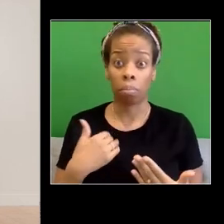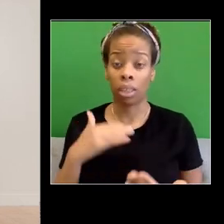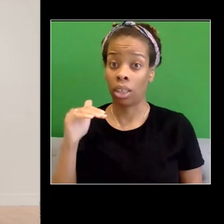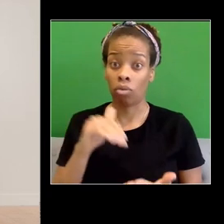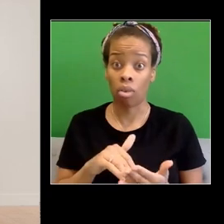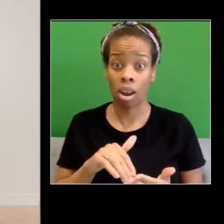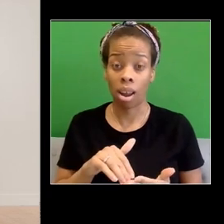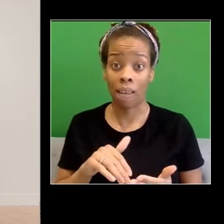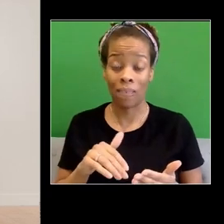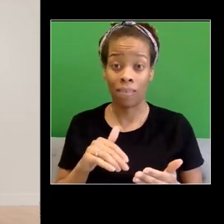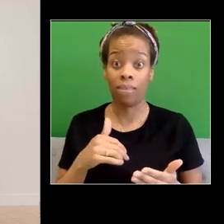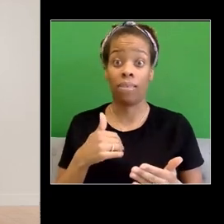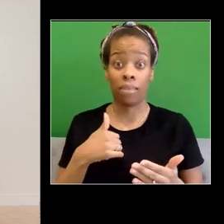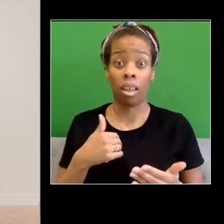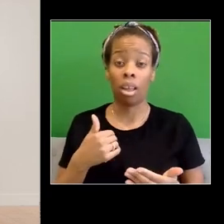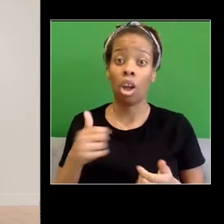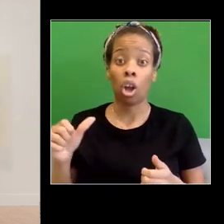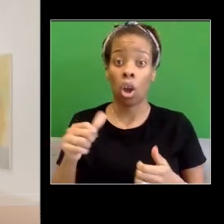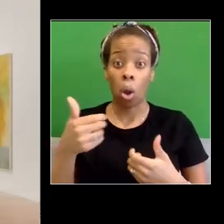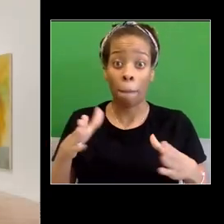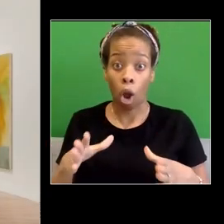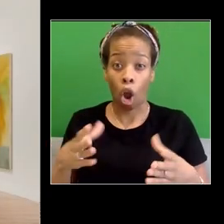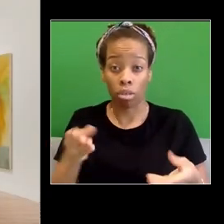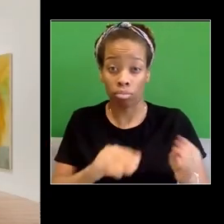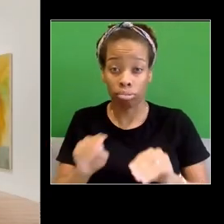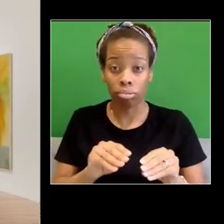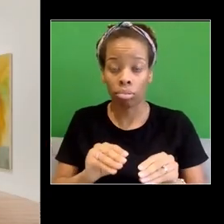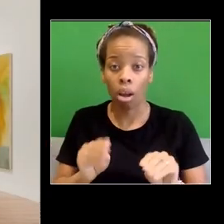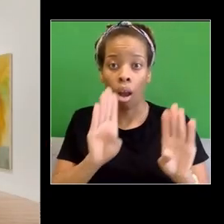out of crates, finally in November,